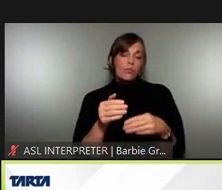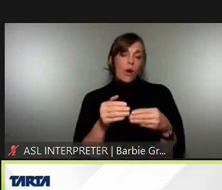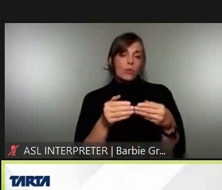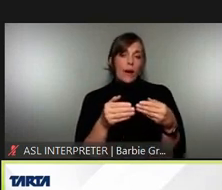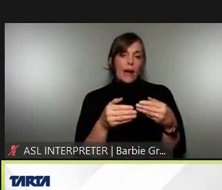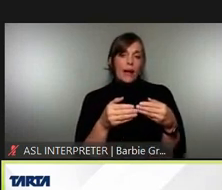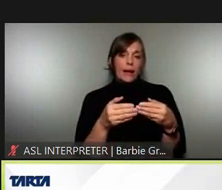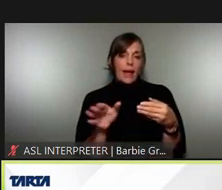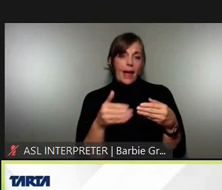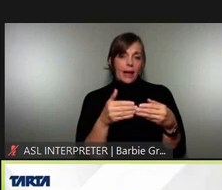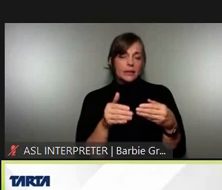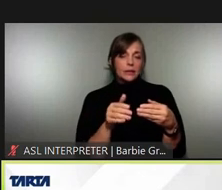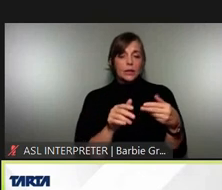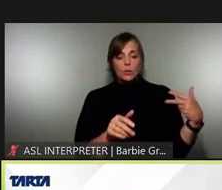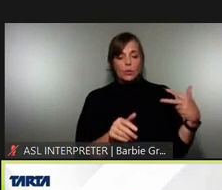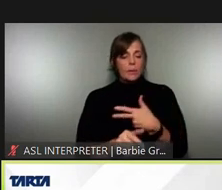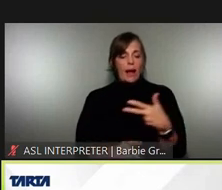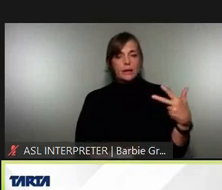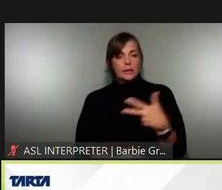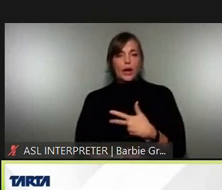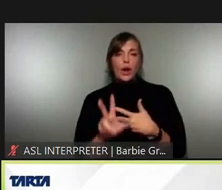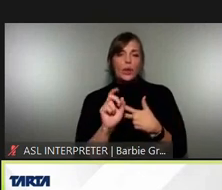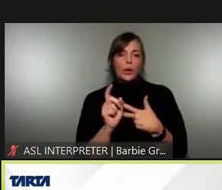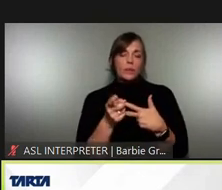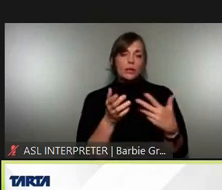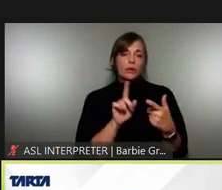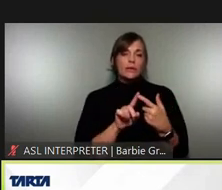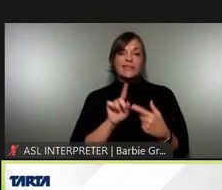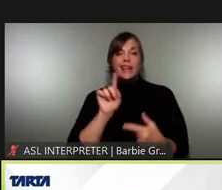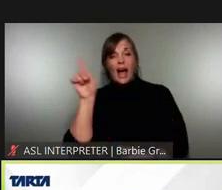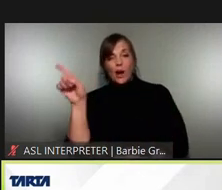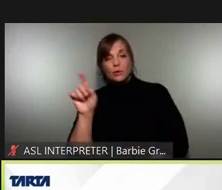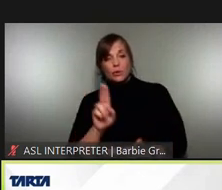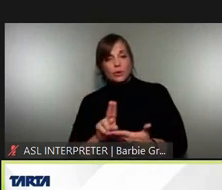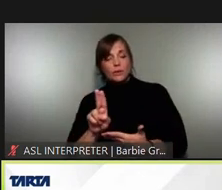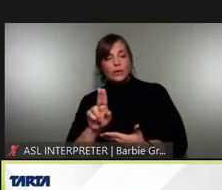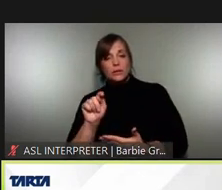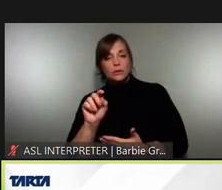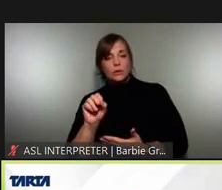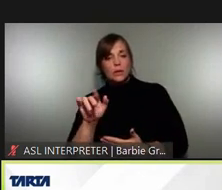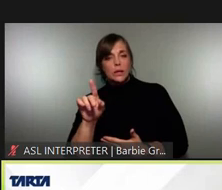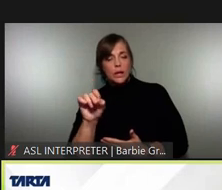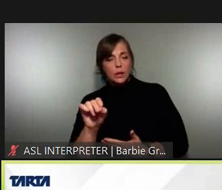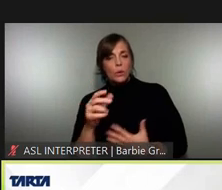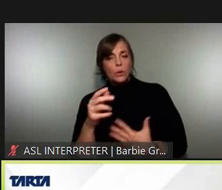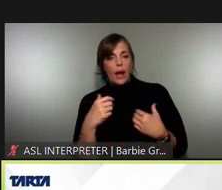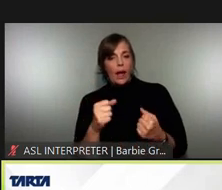the zoo there, 30-minute service out to the University of Toledo Health Sciences